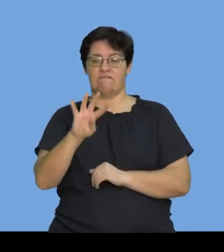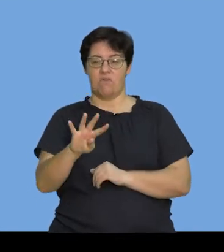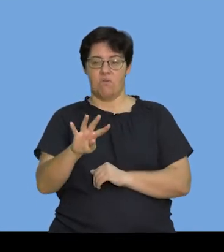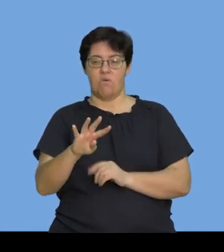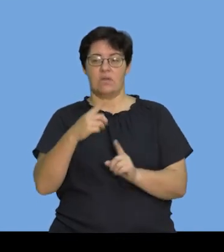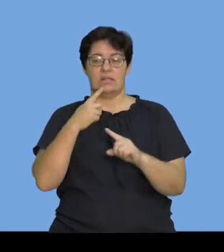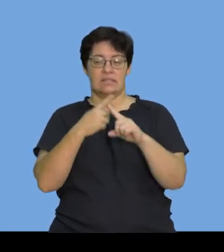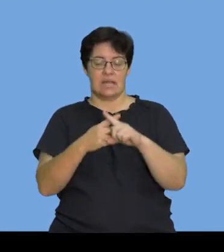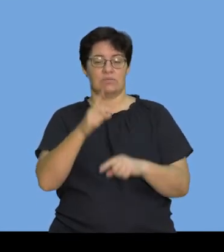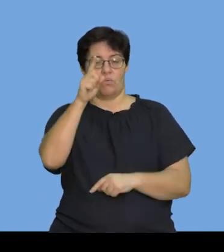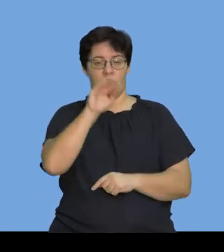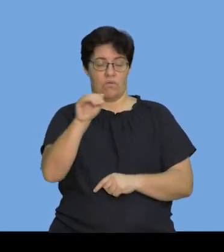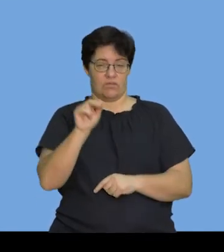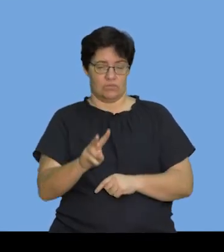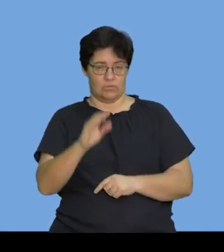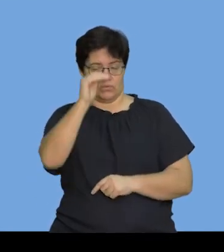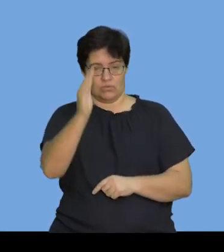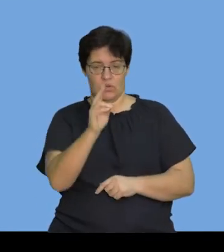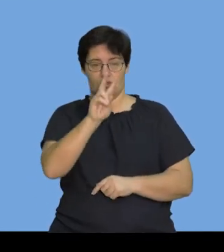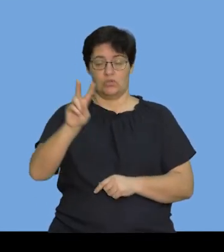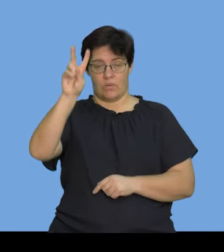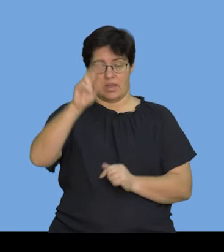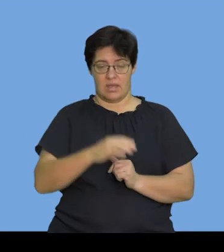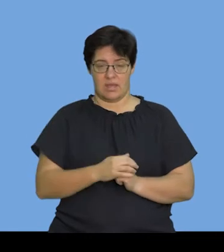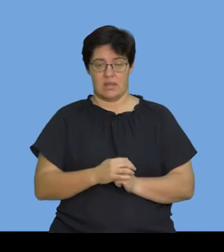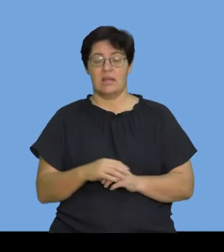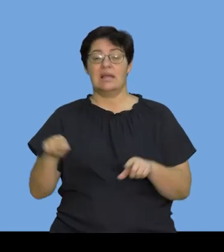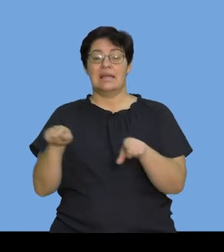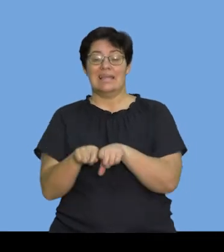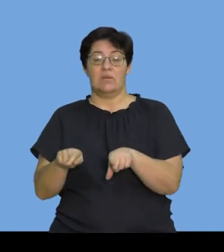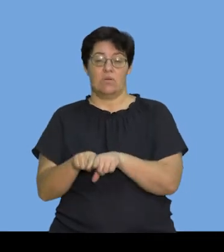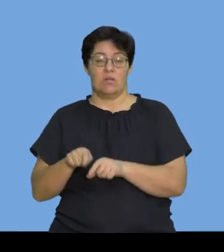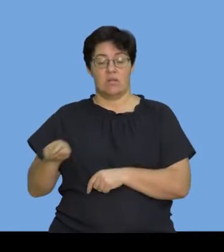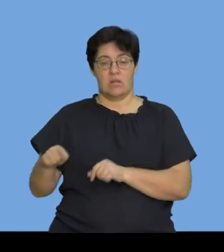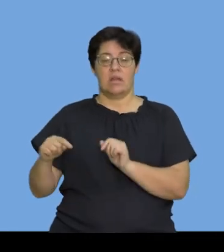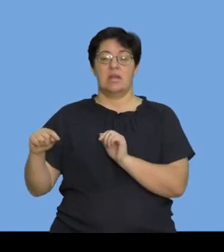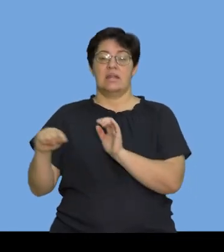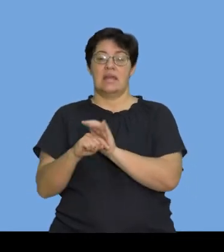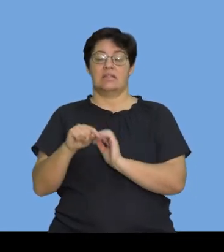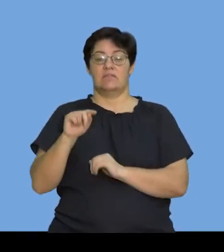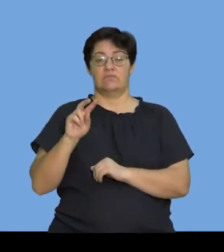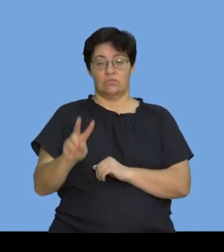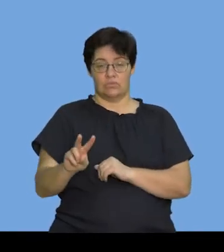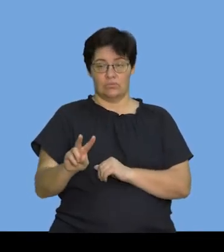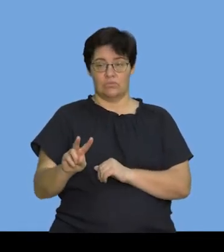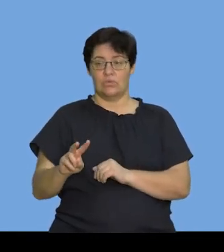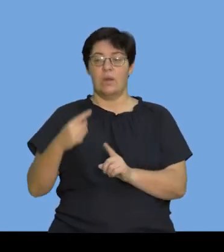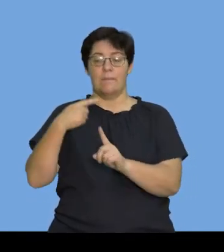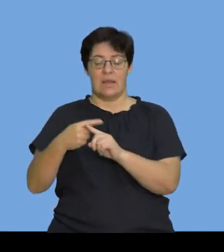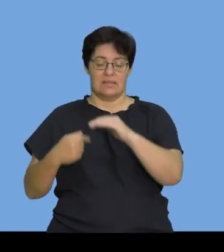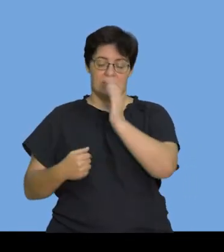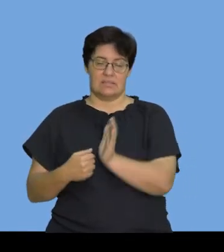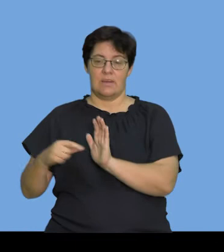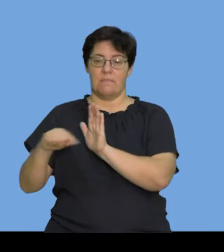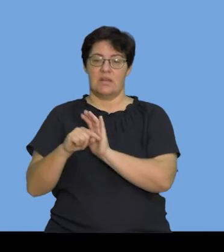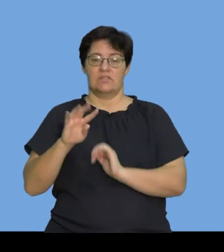1 over 2 all squared equal to negative 2 plus minus 4